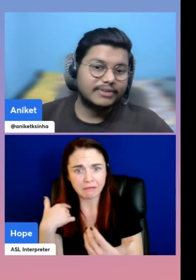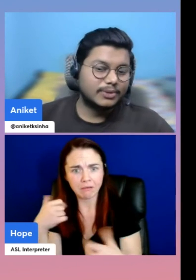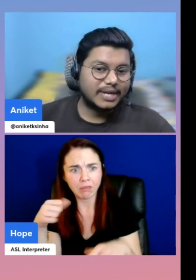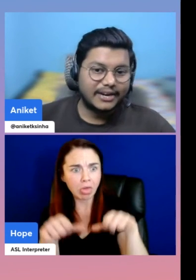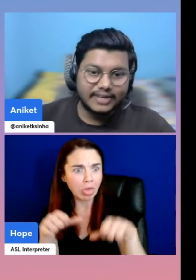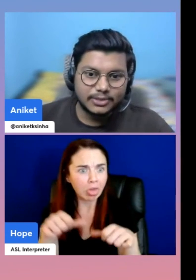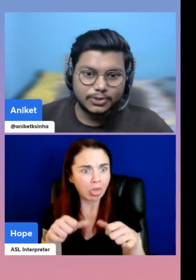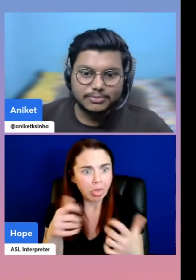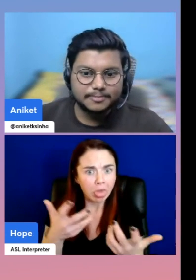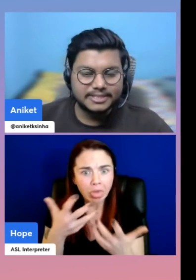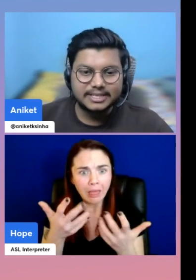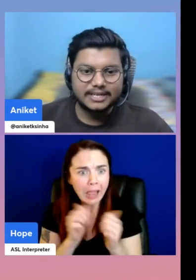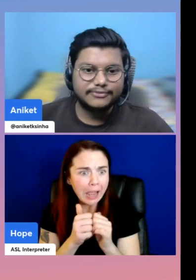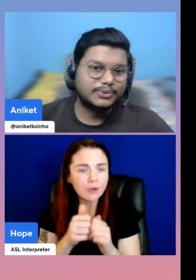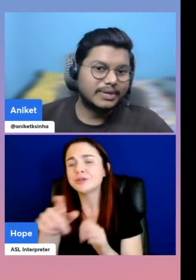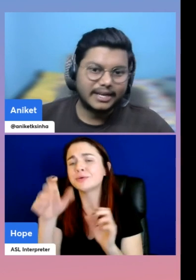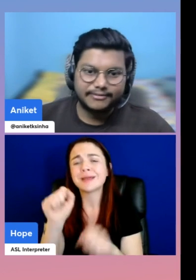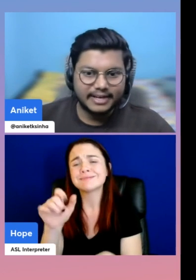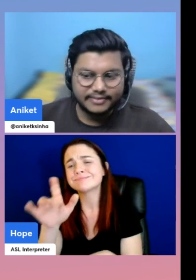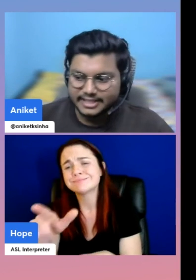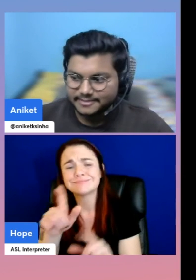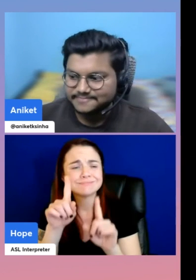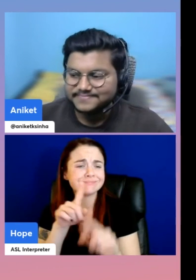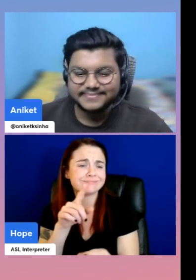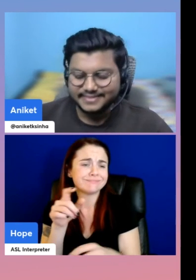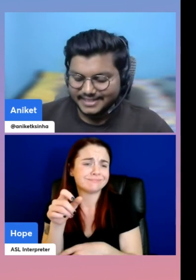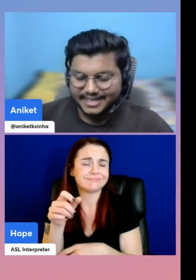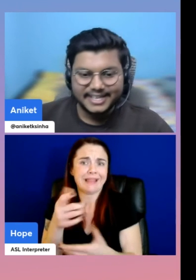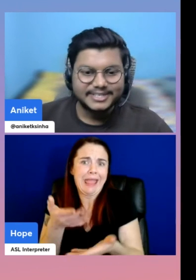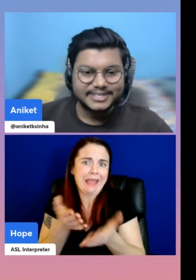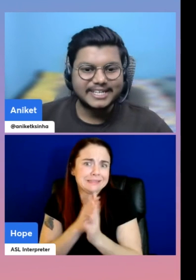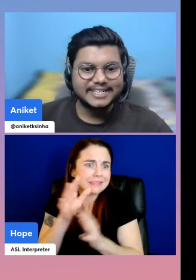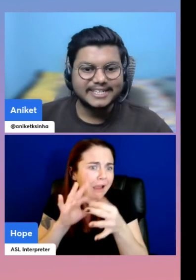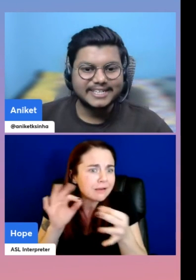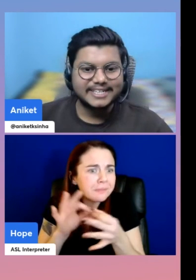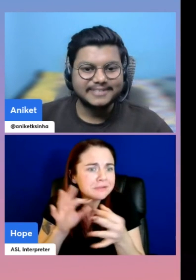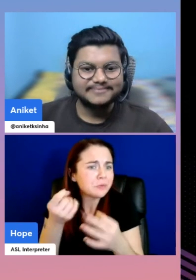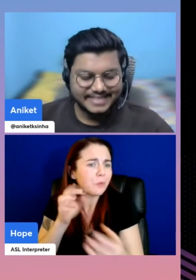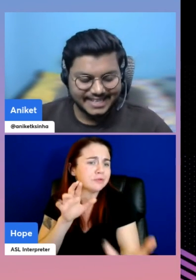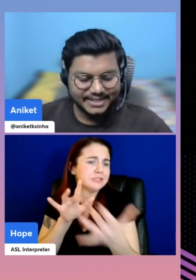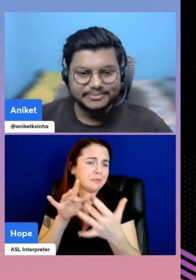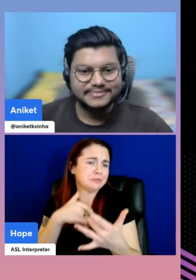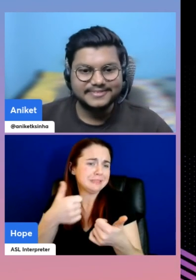comments, or even you can reach out to me personally to clarify everything. So yeah, thank you.